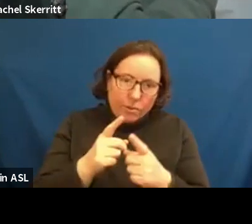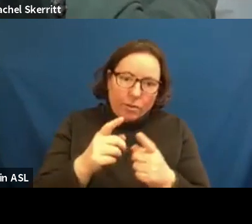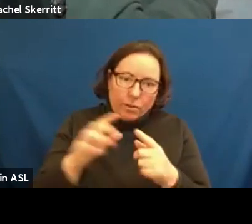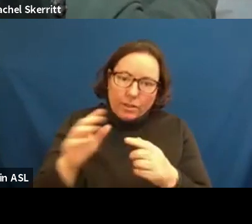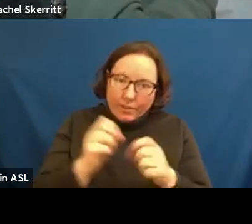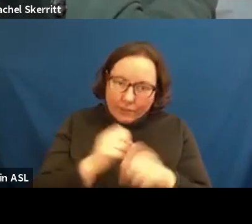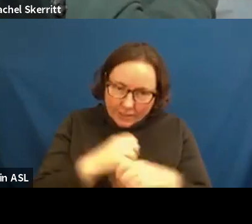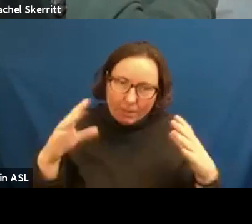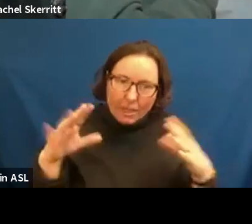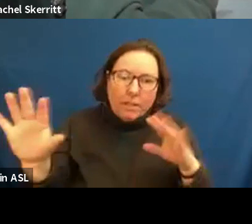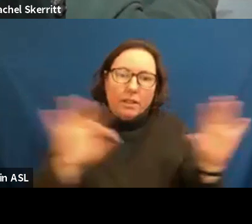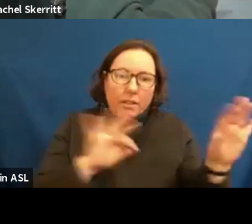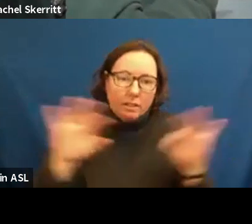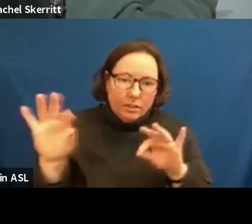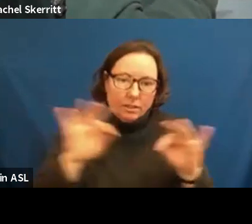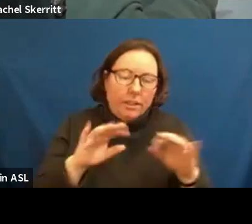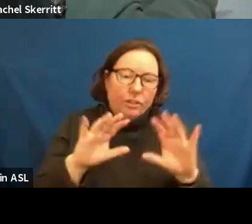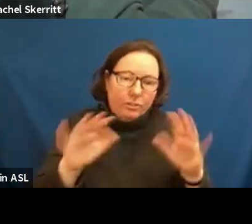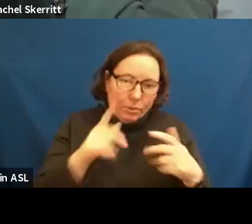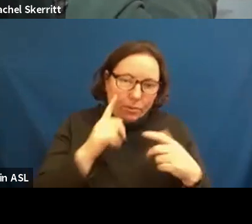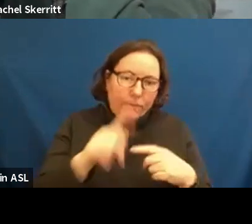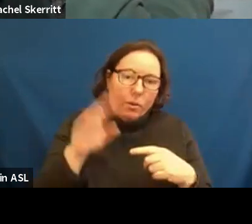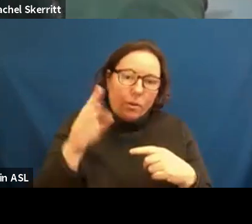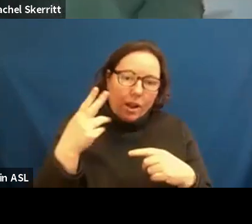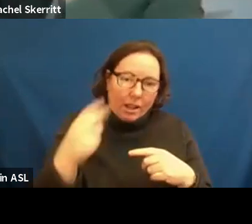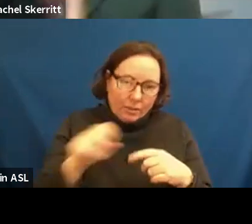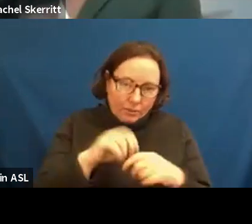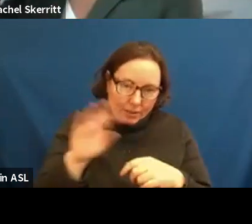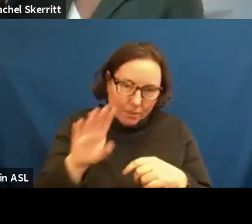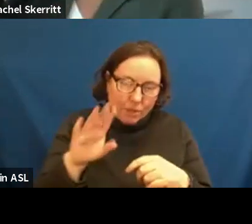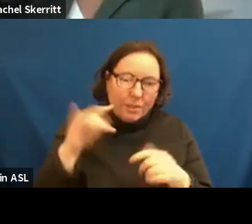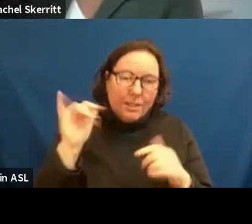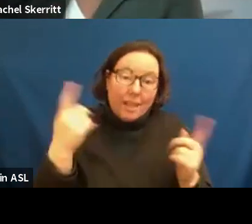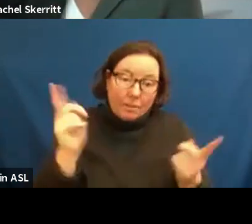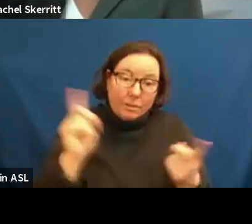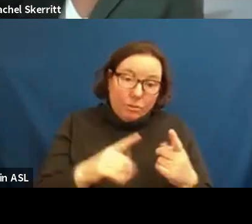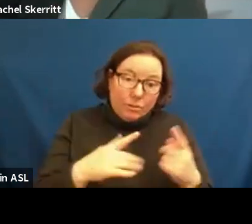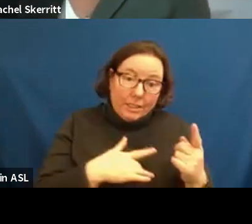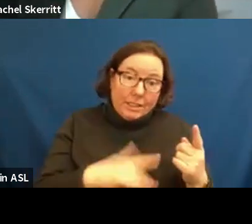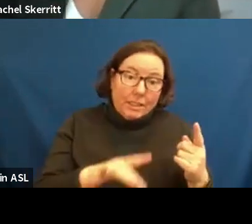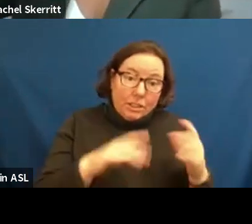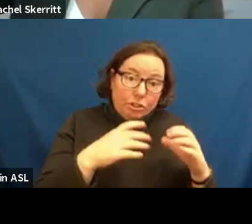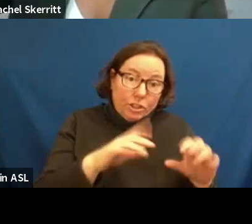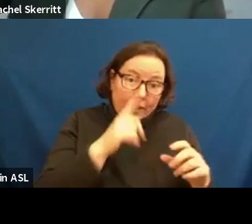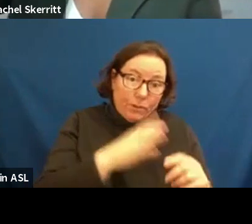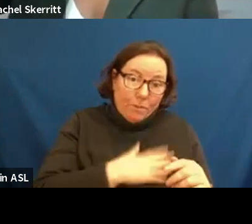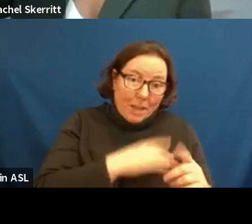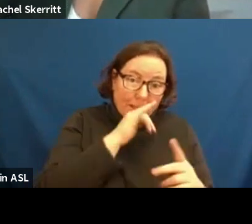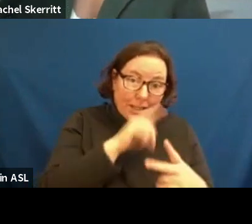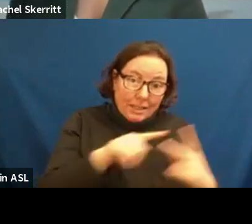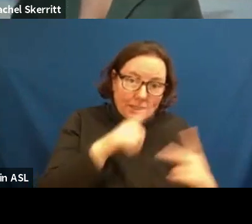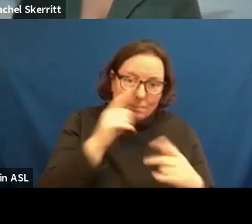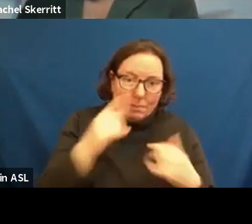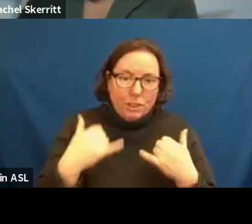high schools in Boston. I understand that an expansion will almost certainly decrease the likelihood that my own children will be offered admission, since under the